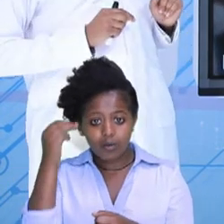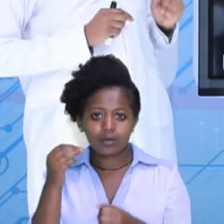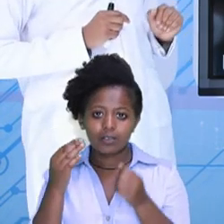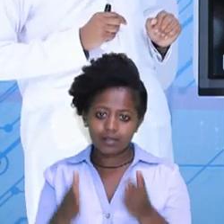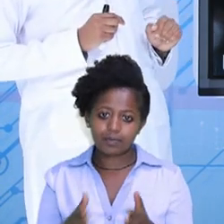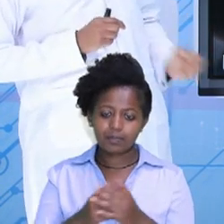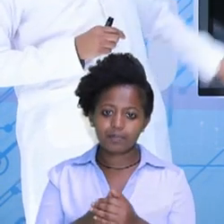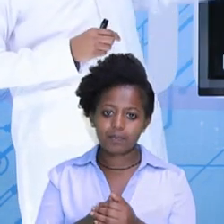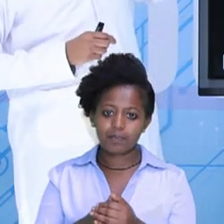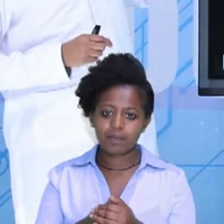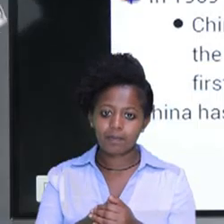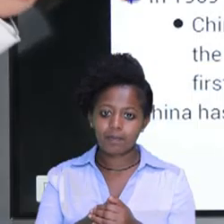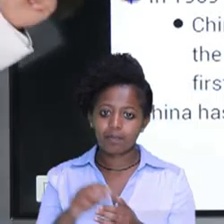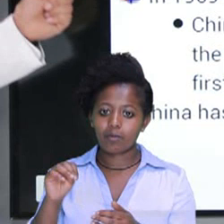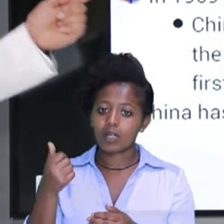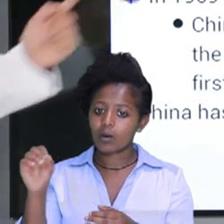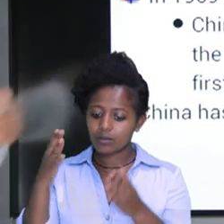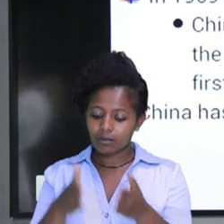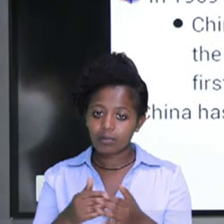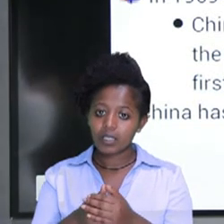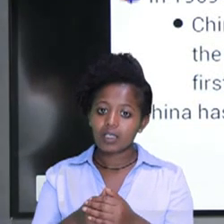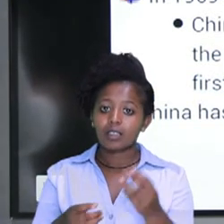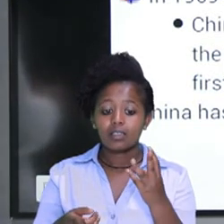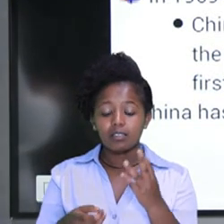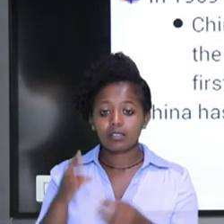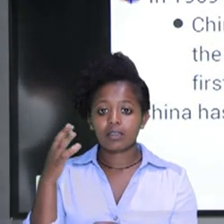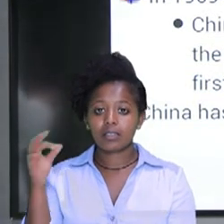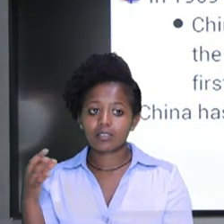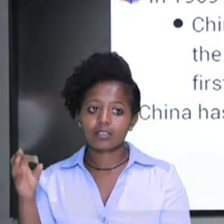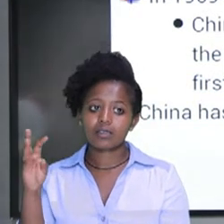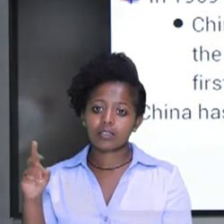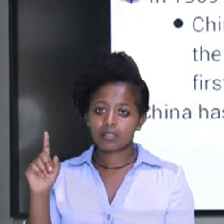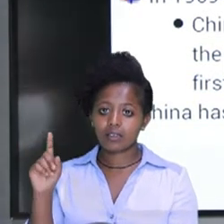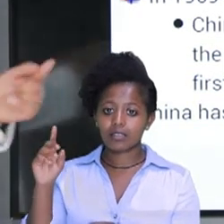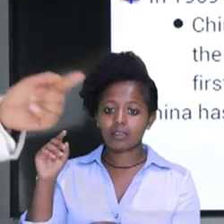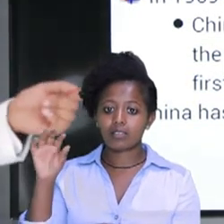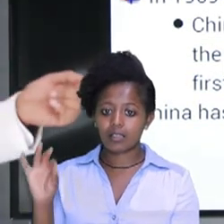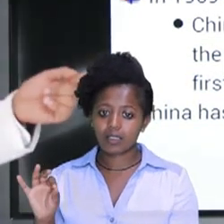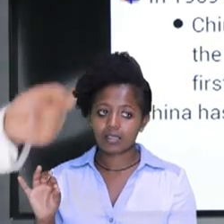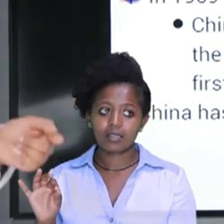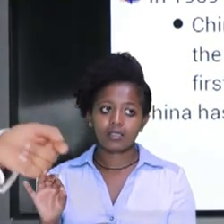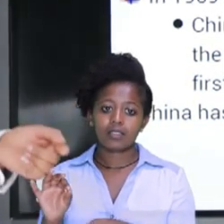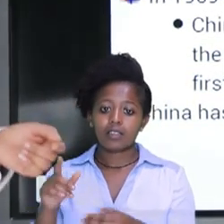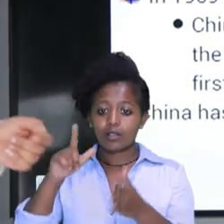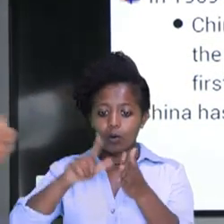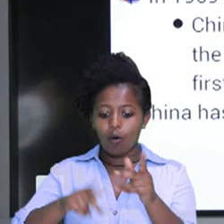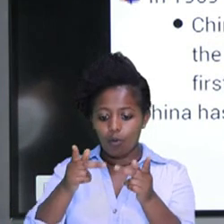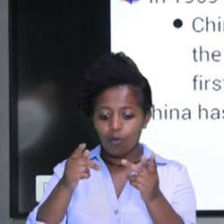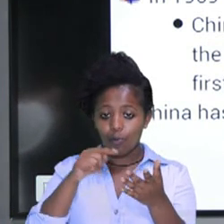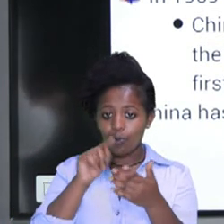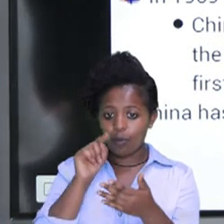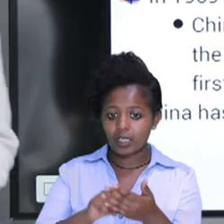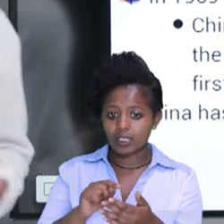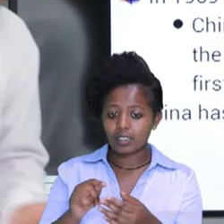to Mao. Then, in 1969, the Soviet relation reached a low point.